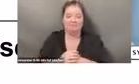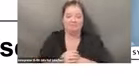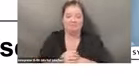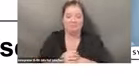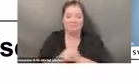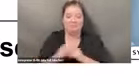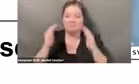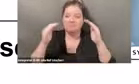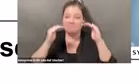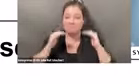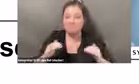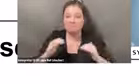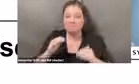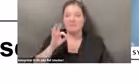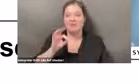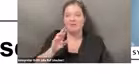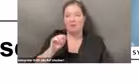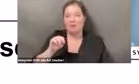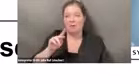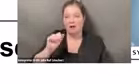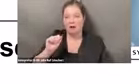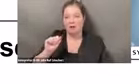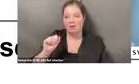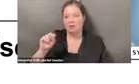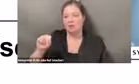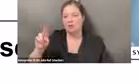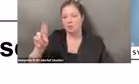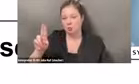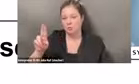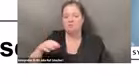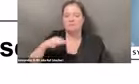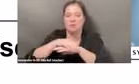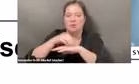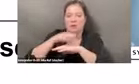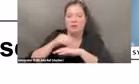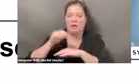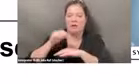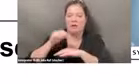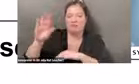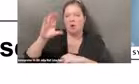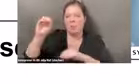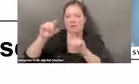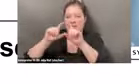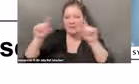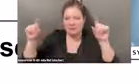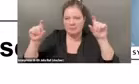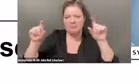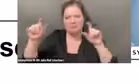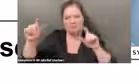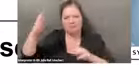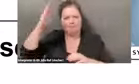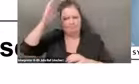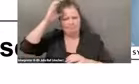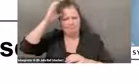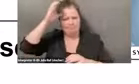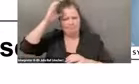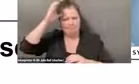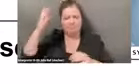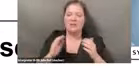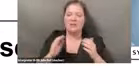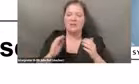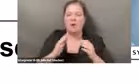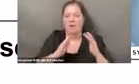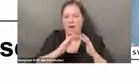is Funka Nu. It's a Swedish company, and they are experts in digital accessibility. The